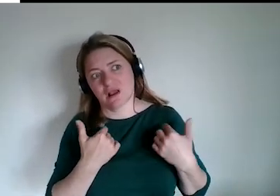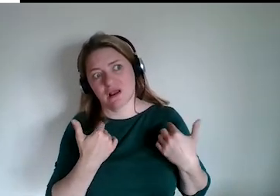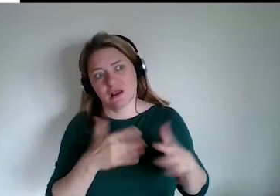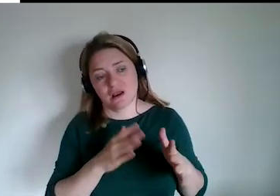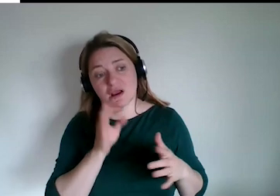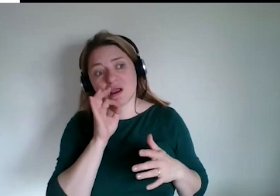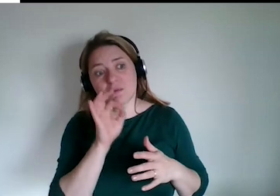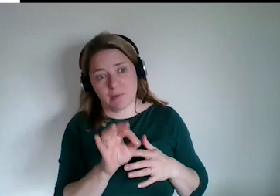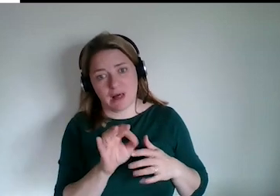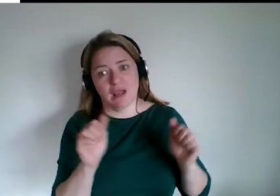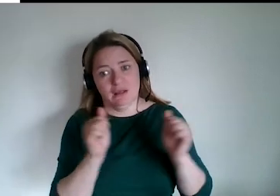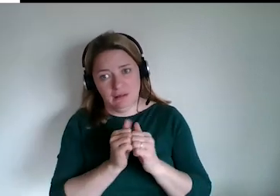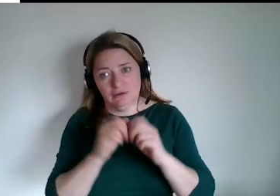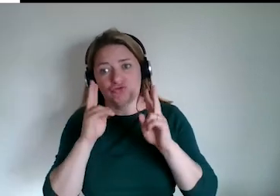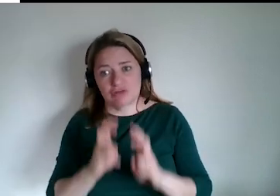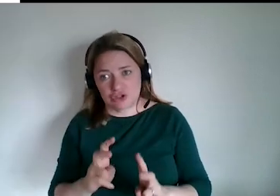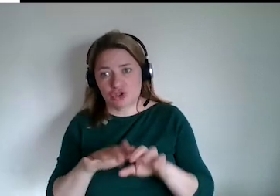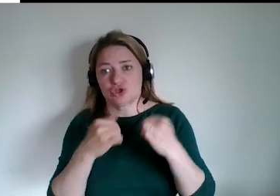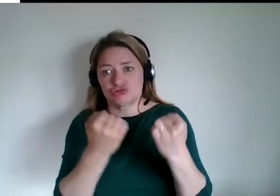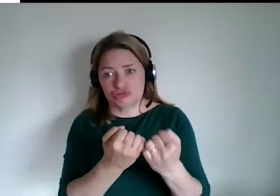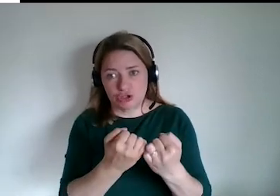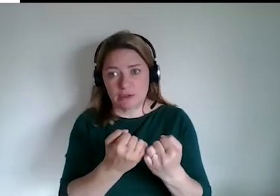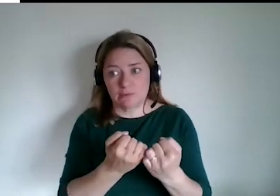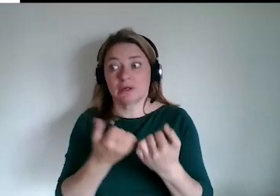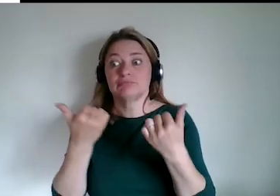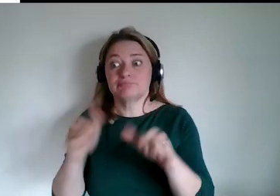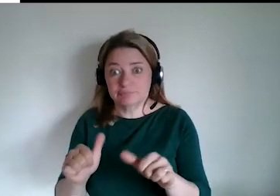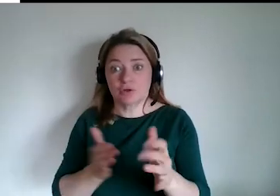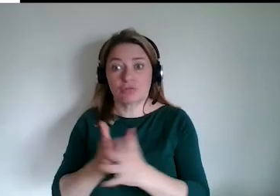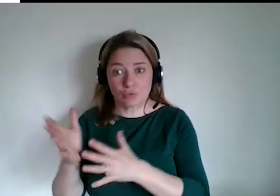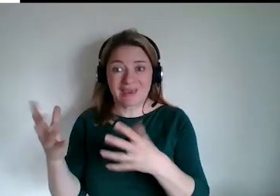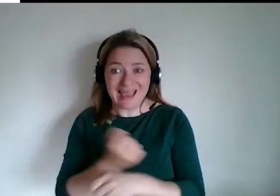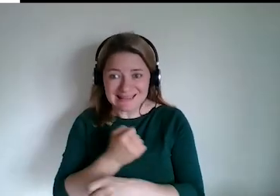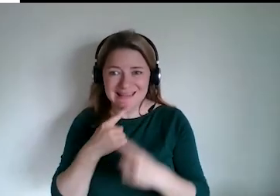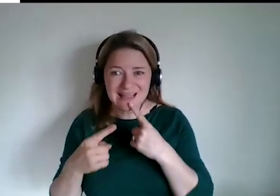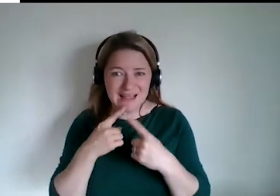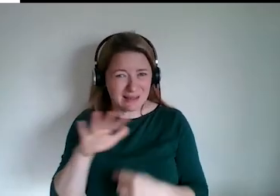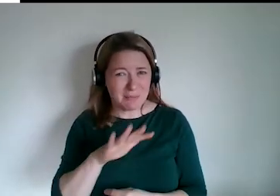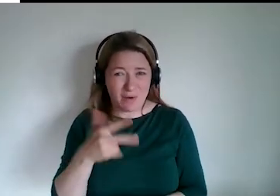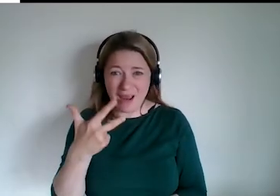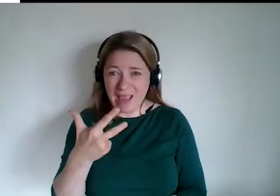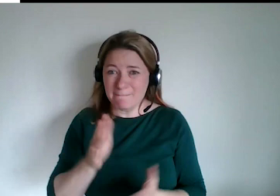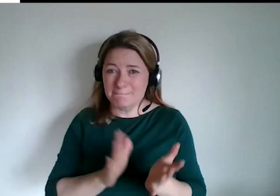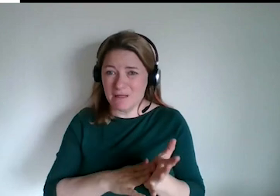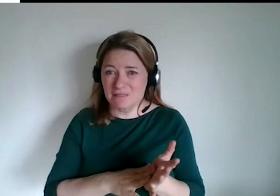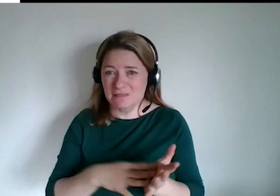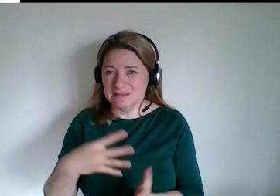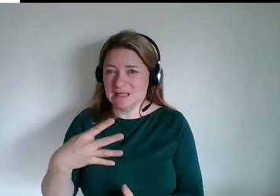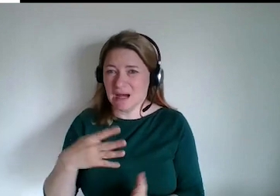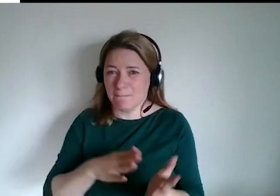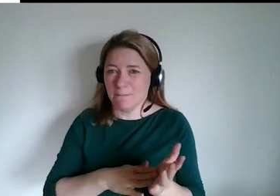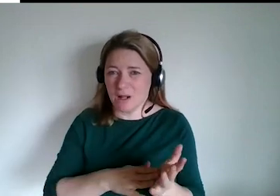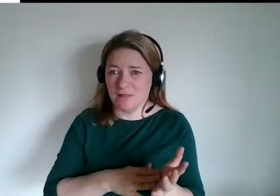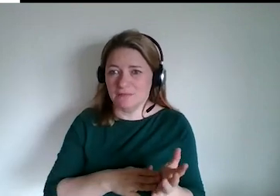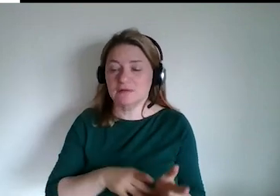approved by the research group and so on, to actually getting the data probably was somewhere like about 8 months. Is it still about 8 or 9 months minimum? It got a